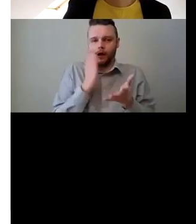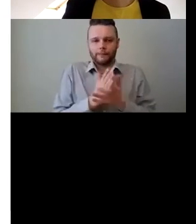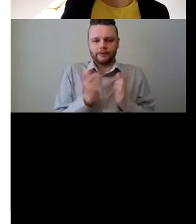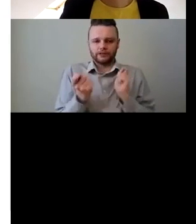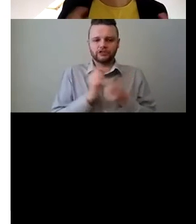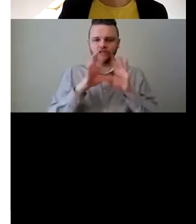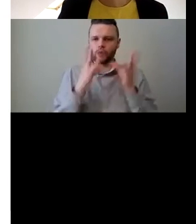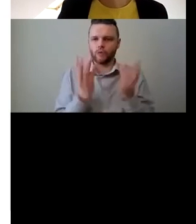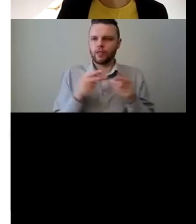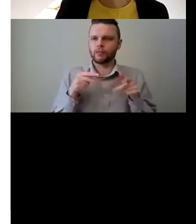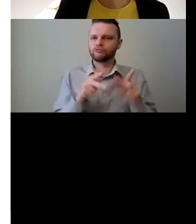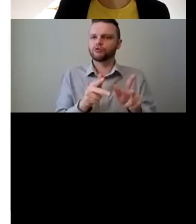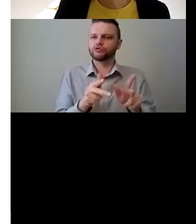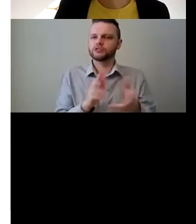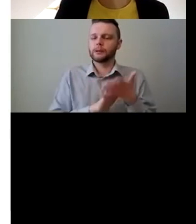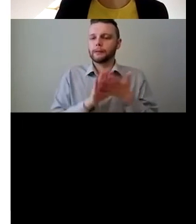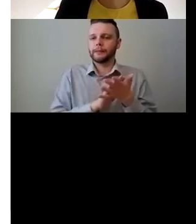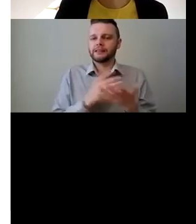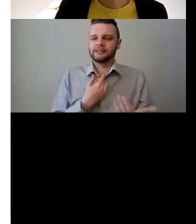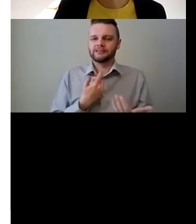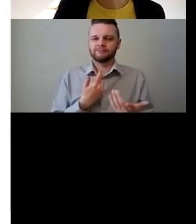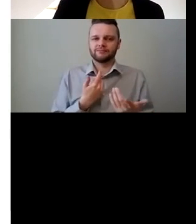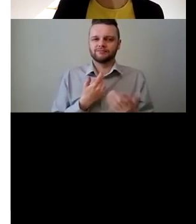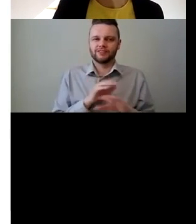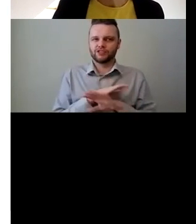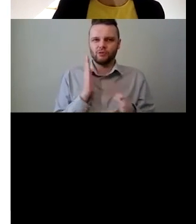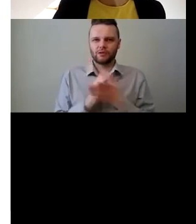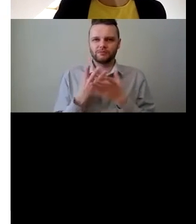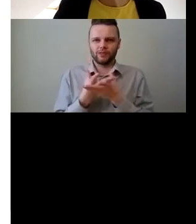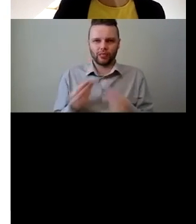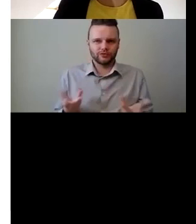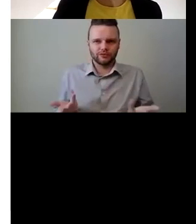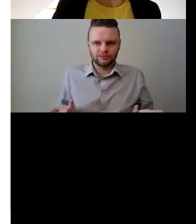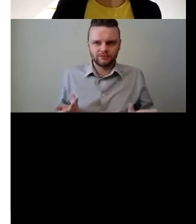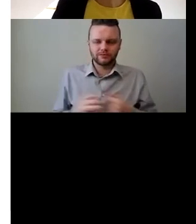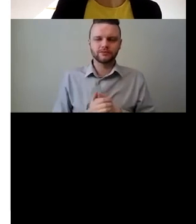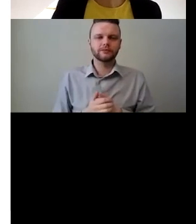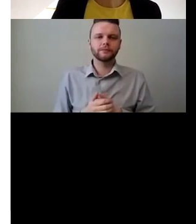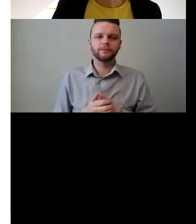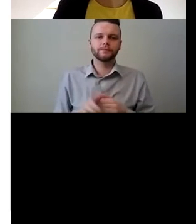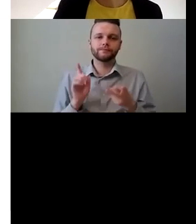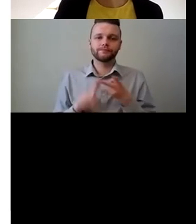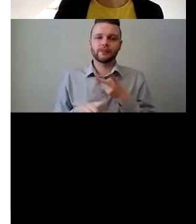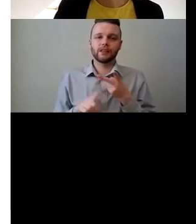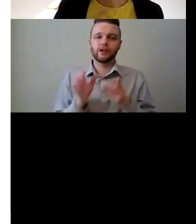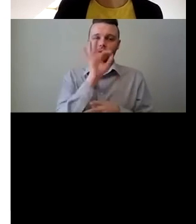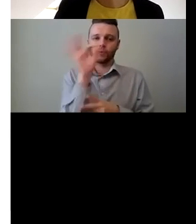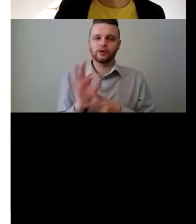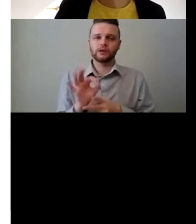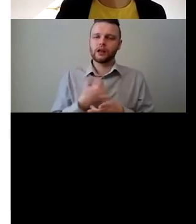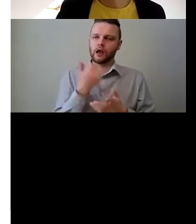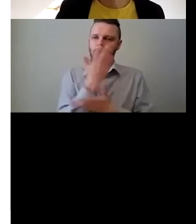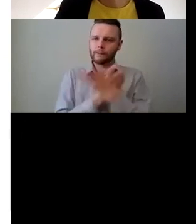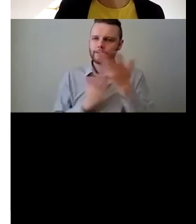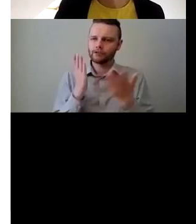overall approach, it may not be really a solution. Then another question, obviously, how to make sure there